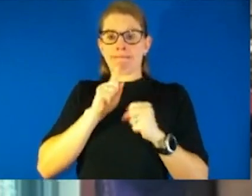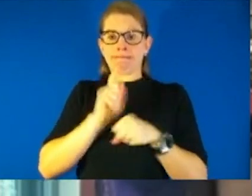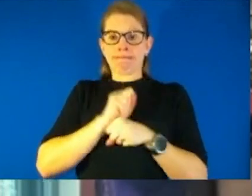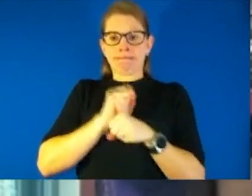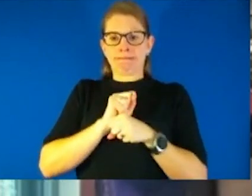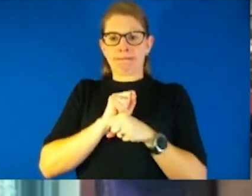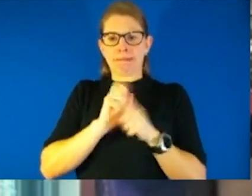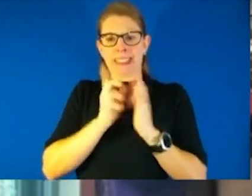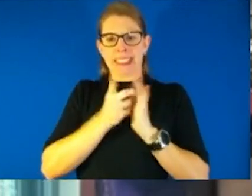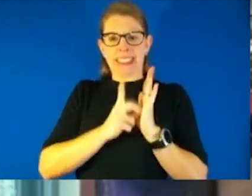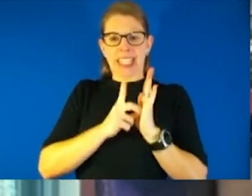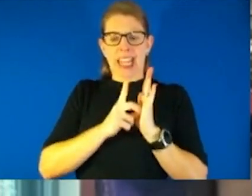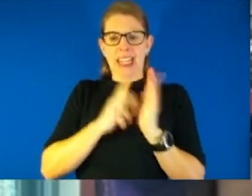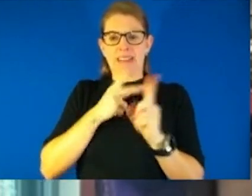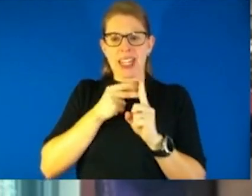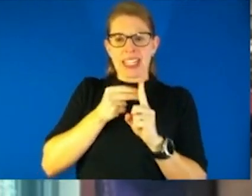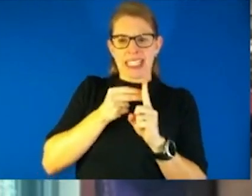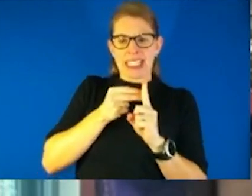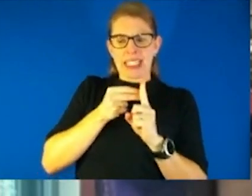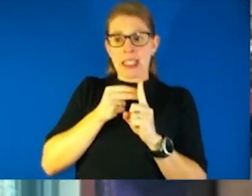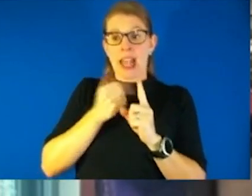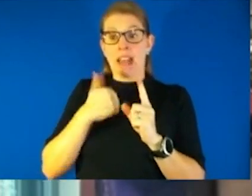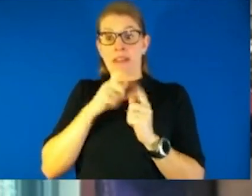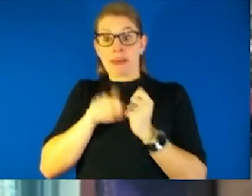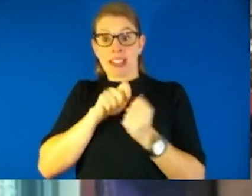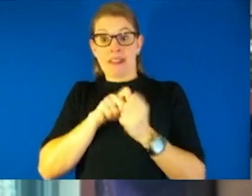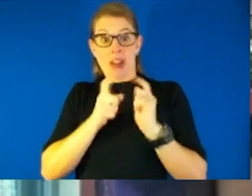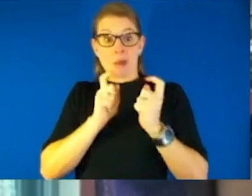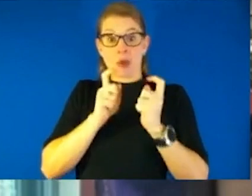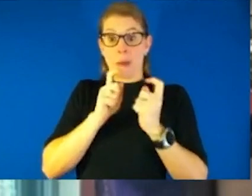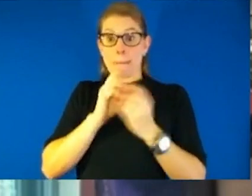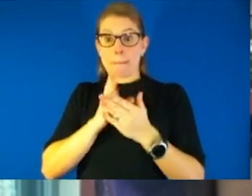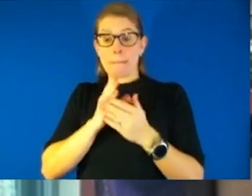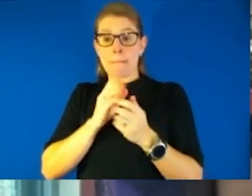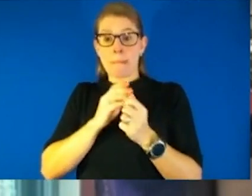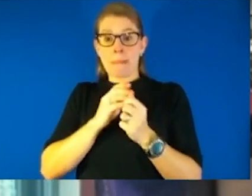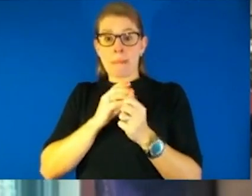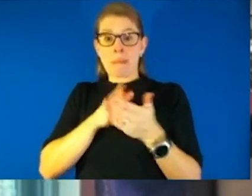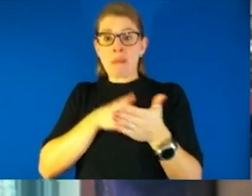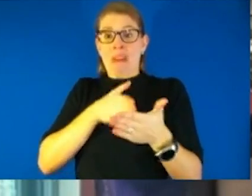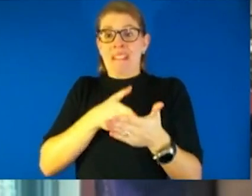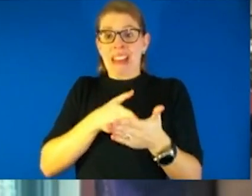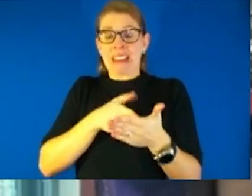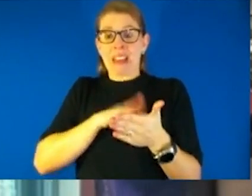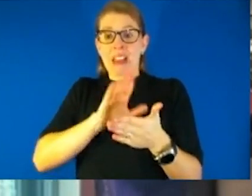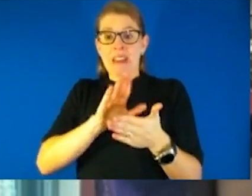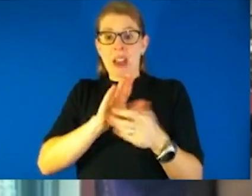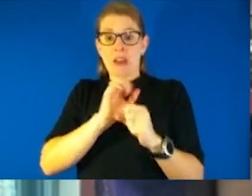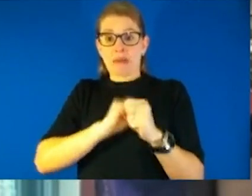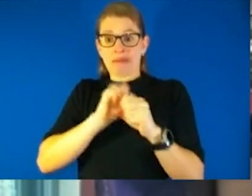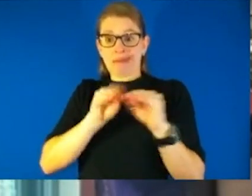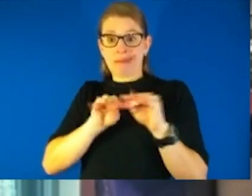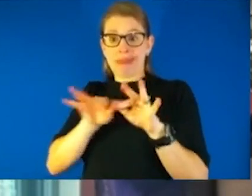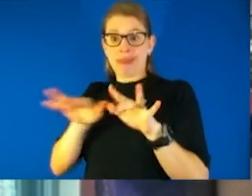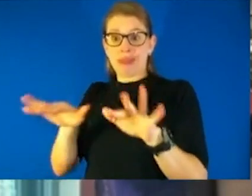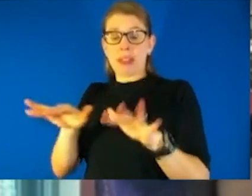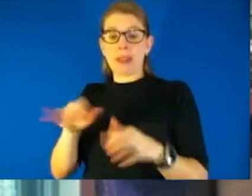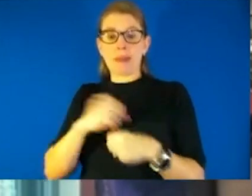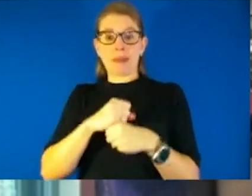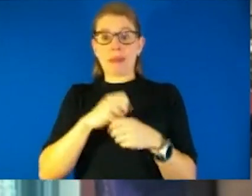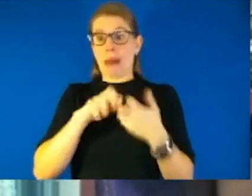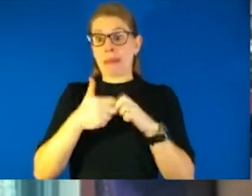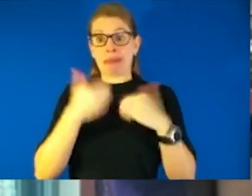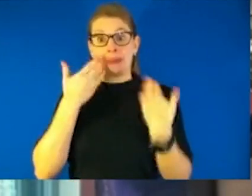vaccines that have specific mutations that prevent their infectivity for mosquitoes. Problem is we don't know what those